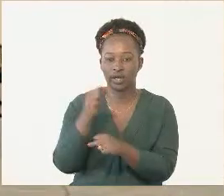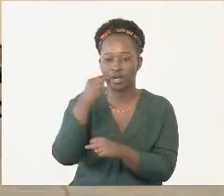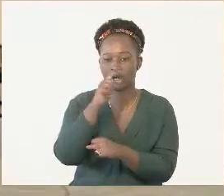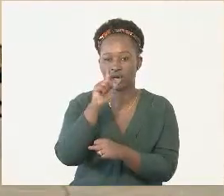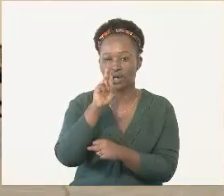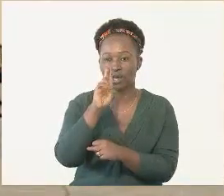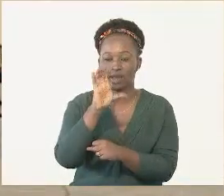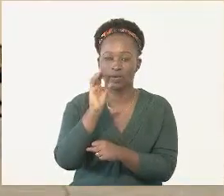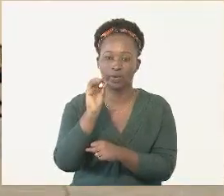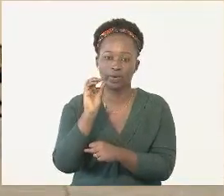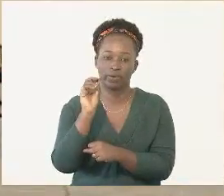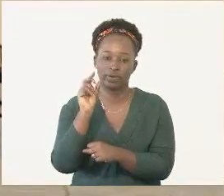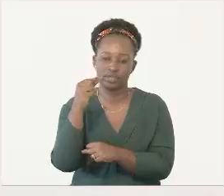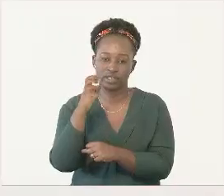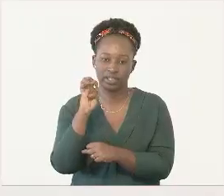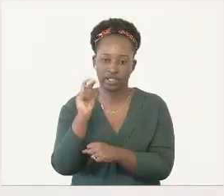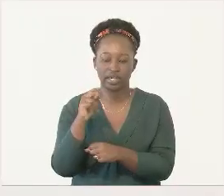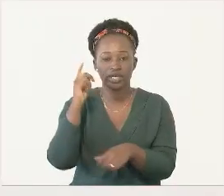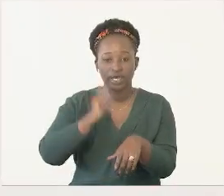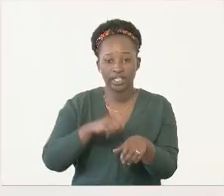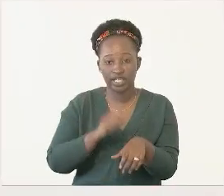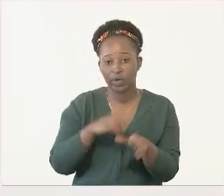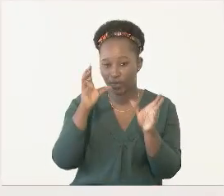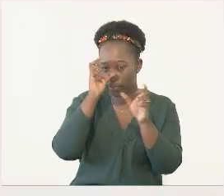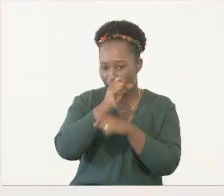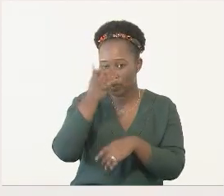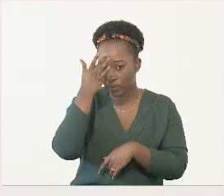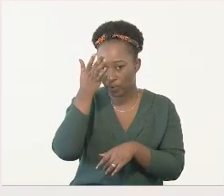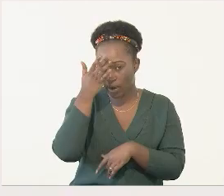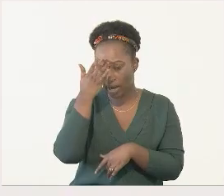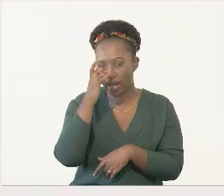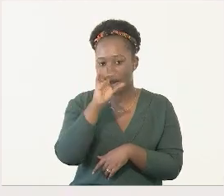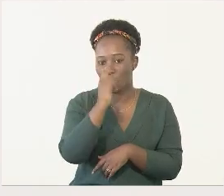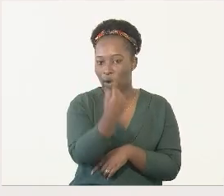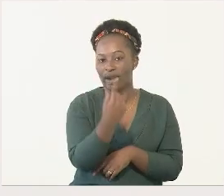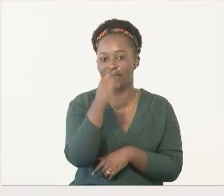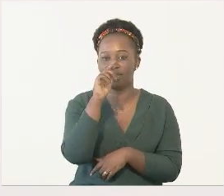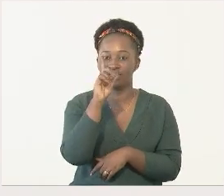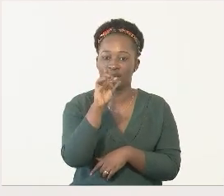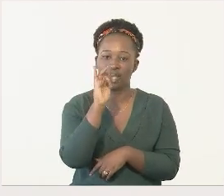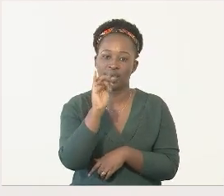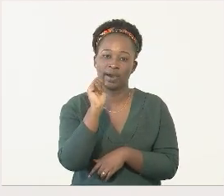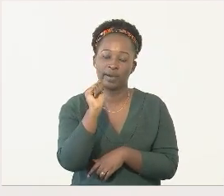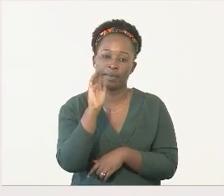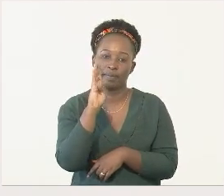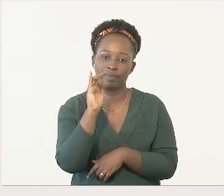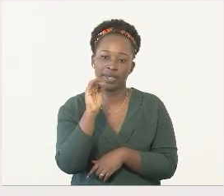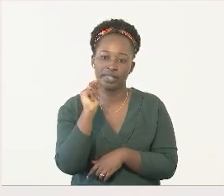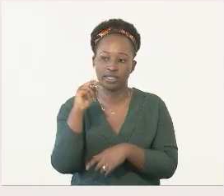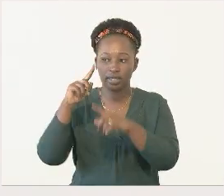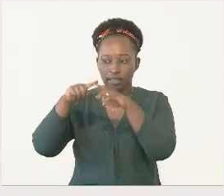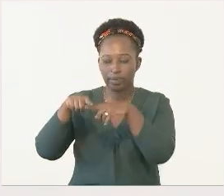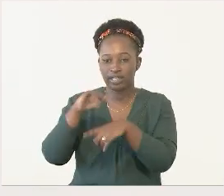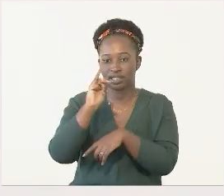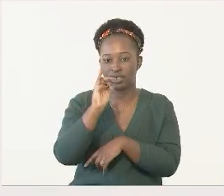you normally suffer from? You suffer from type 1 diabetes, which is called insulin dependent, which it means it is a diabetes which depends on insulin. So